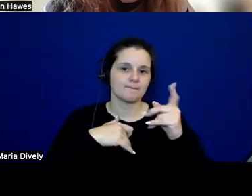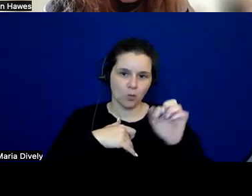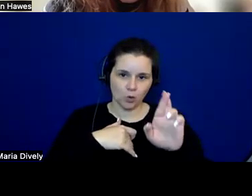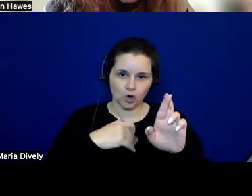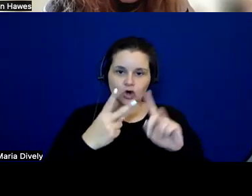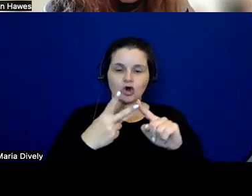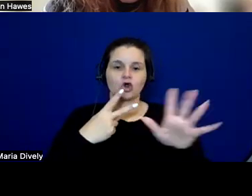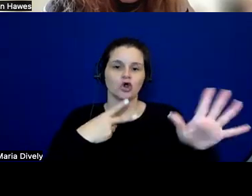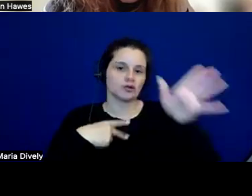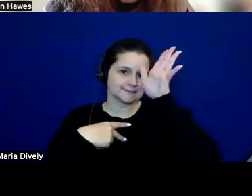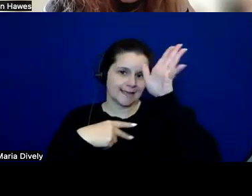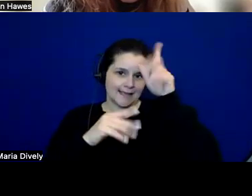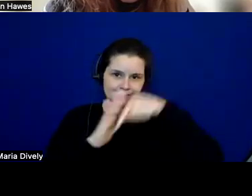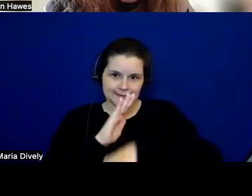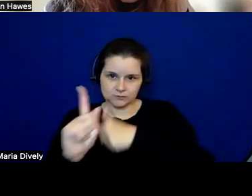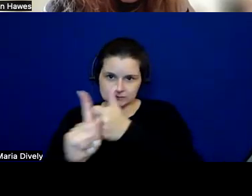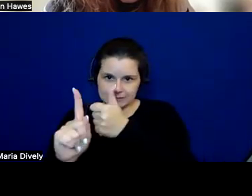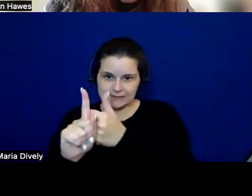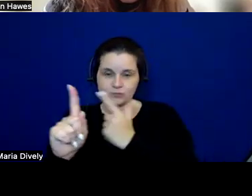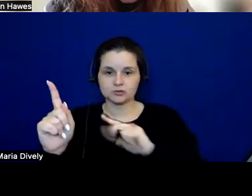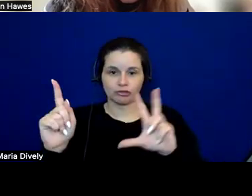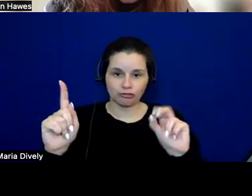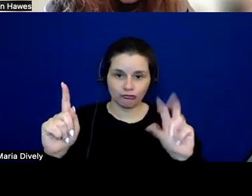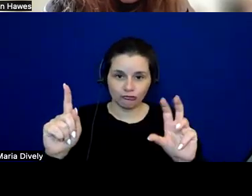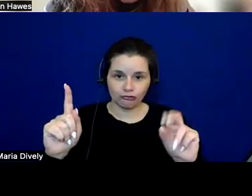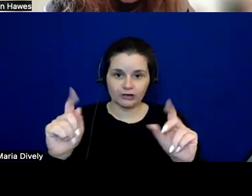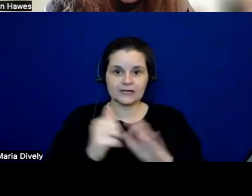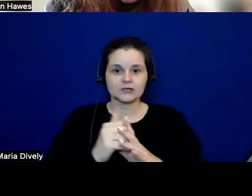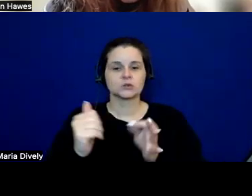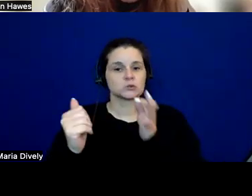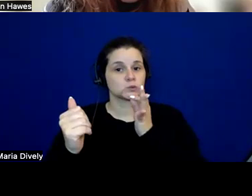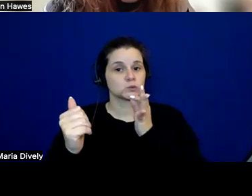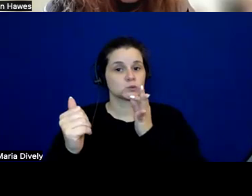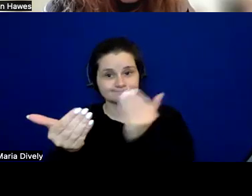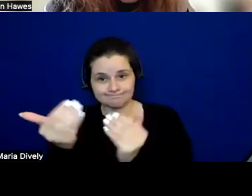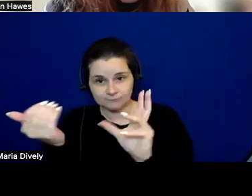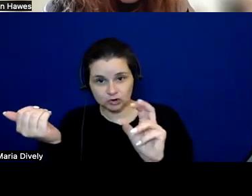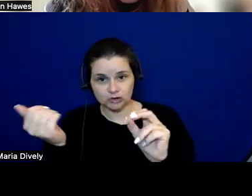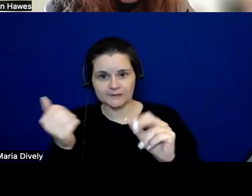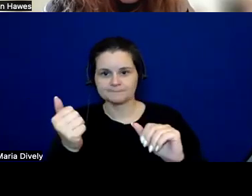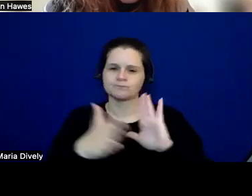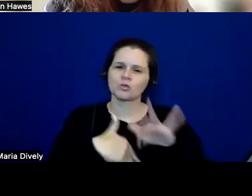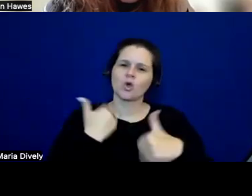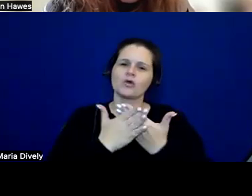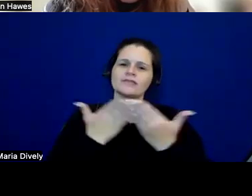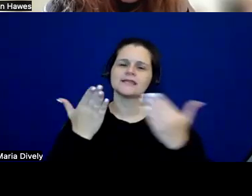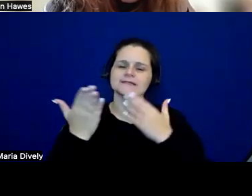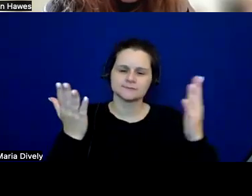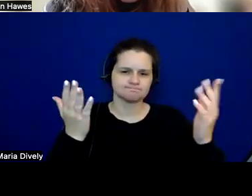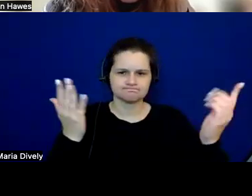that her dad committed suicide when he was 30 and she was approaching her 30th birthday. So all of these things were coming together,